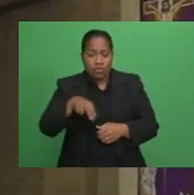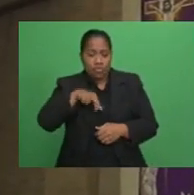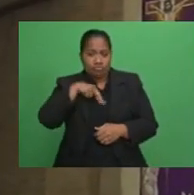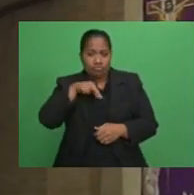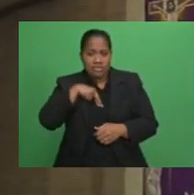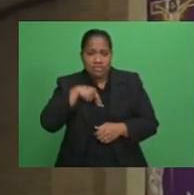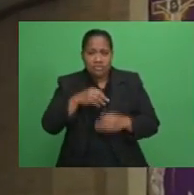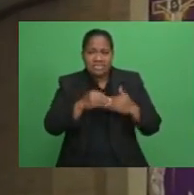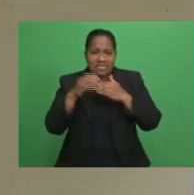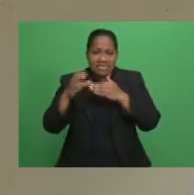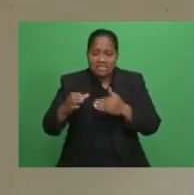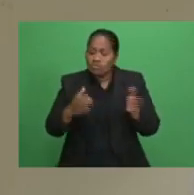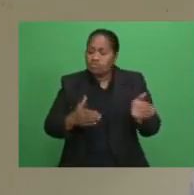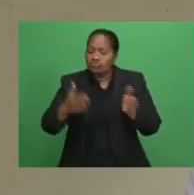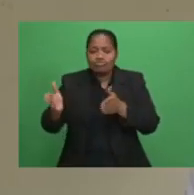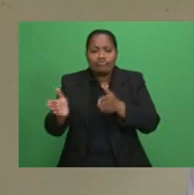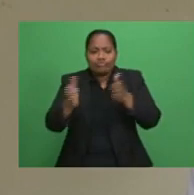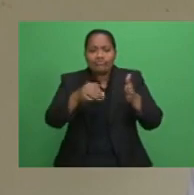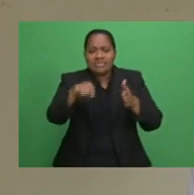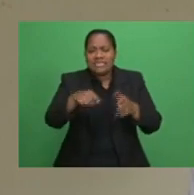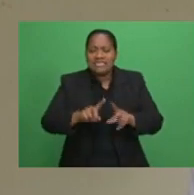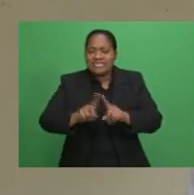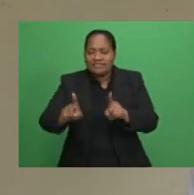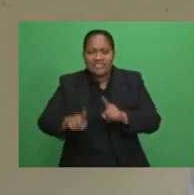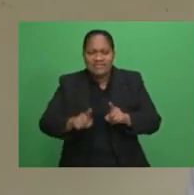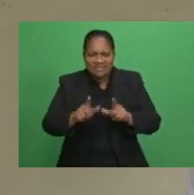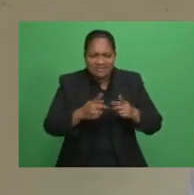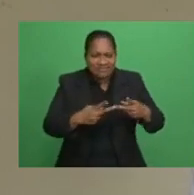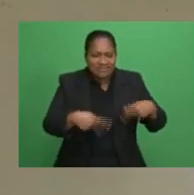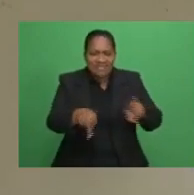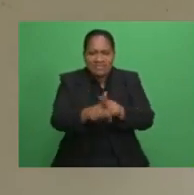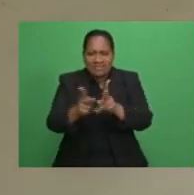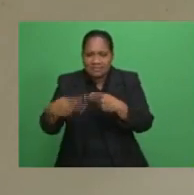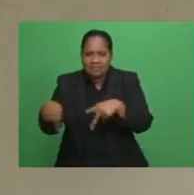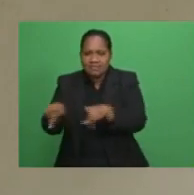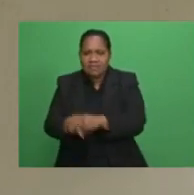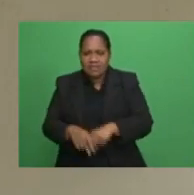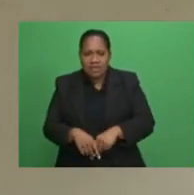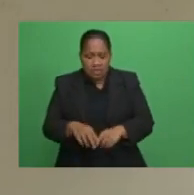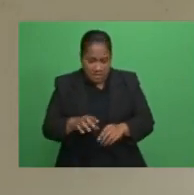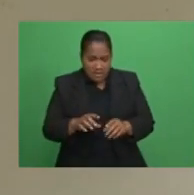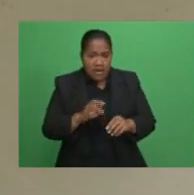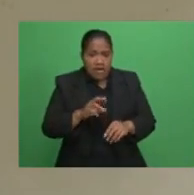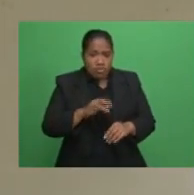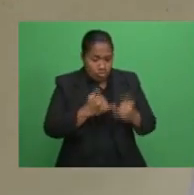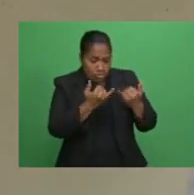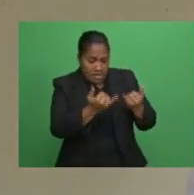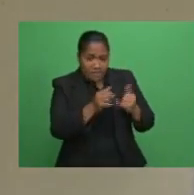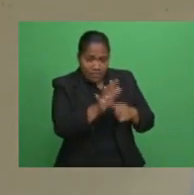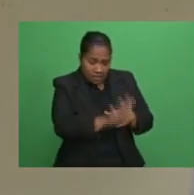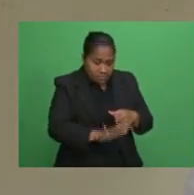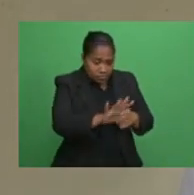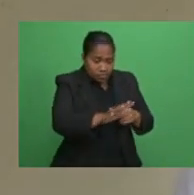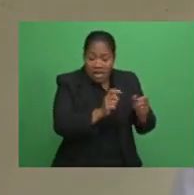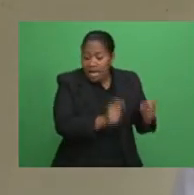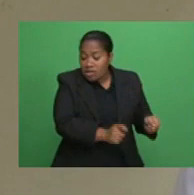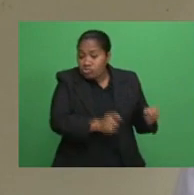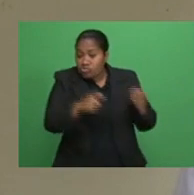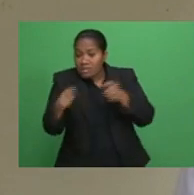to different locations. To leave one diocese and to be transferred to another diocese, there's a whole